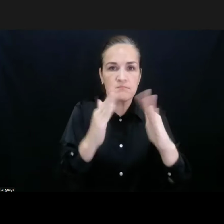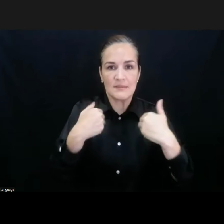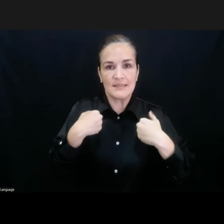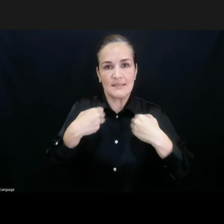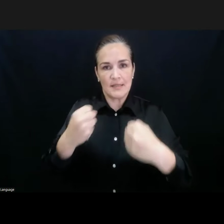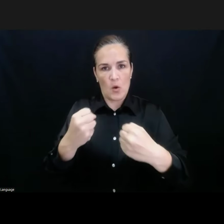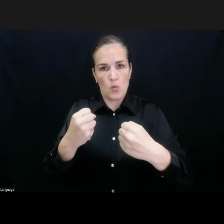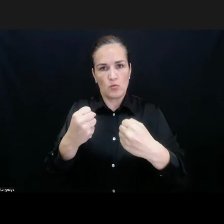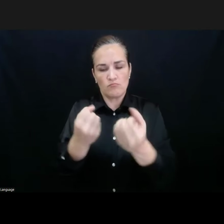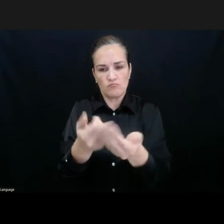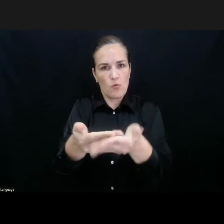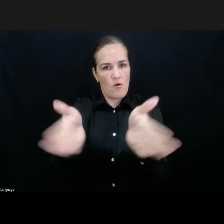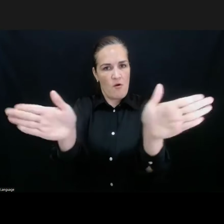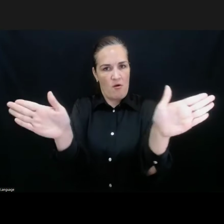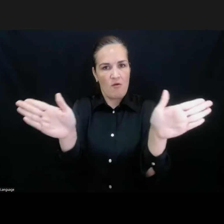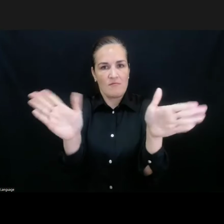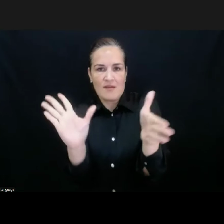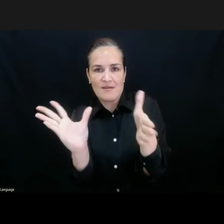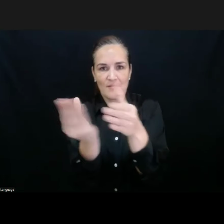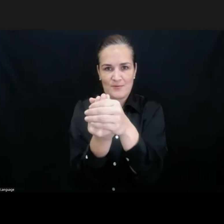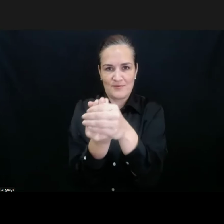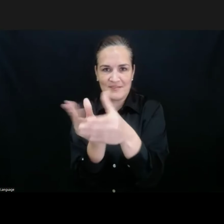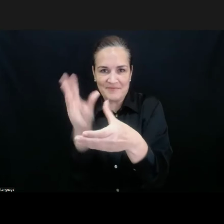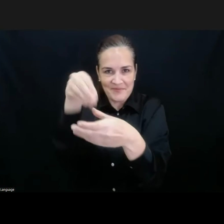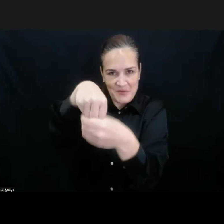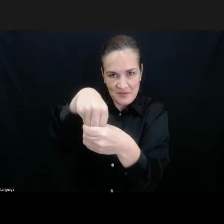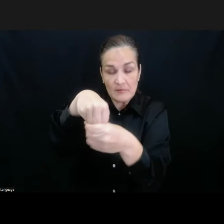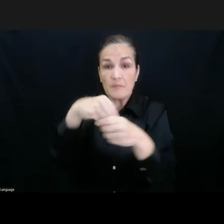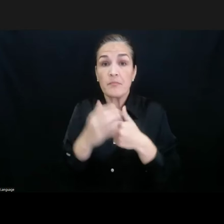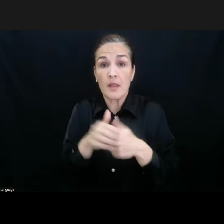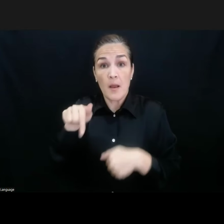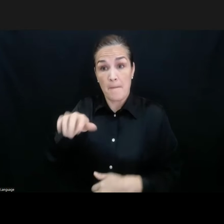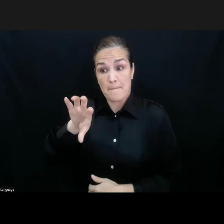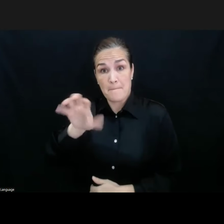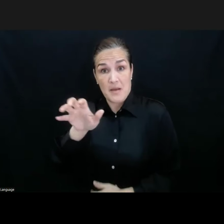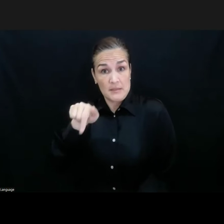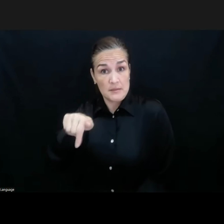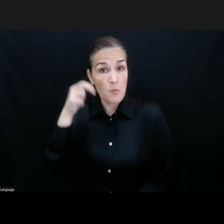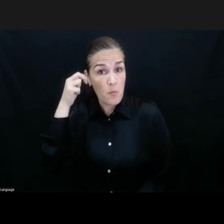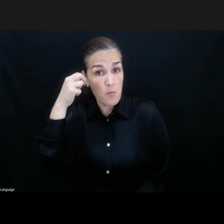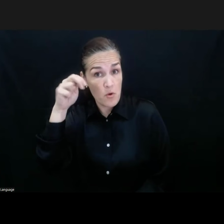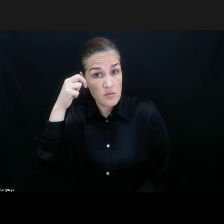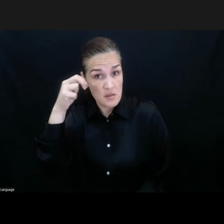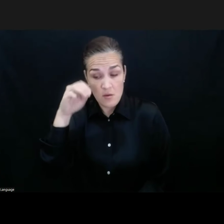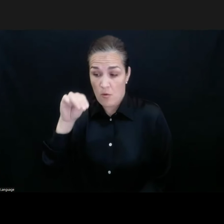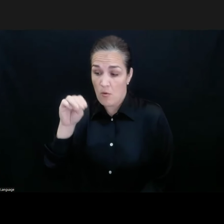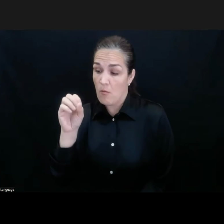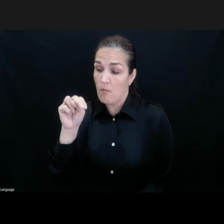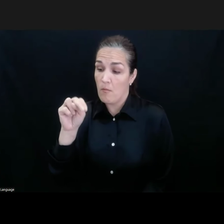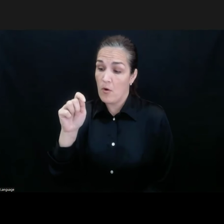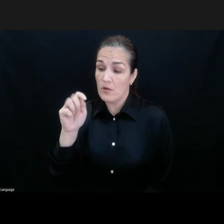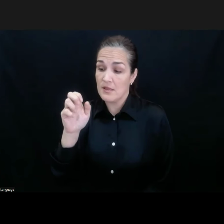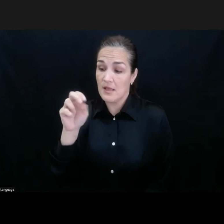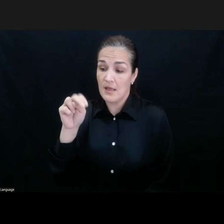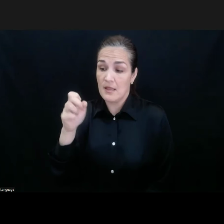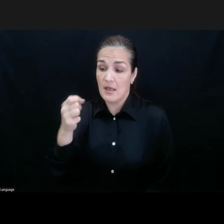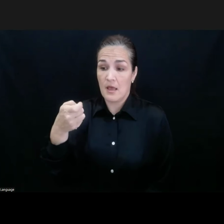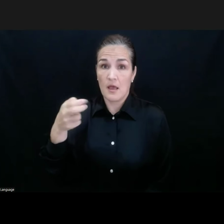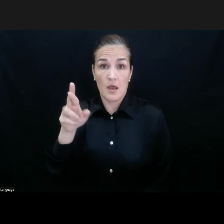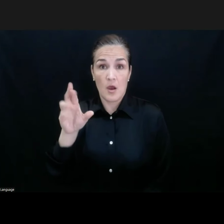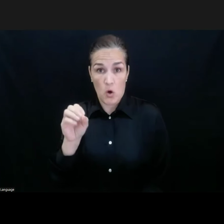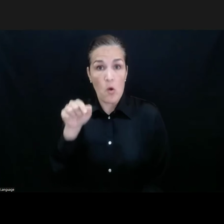completed basically this WHO Disability Inclusion Guide for Action process. And I would